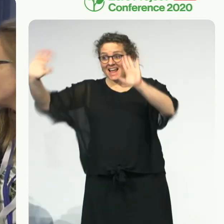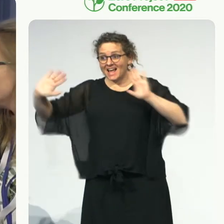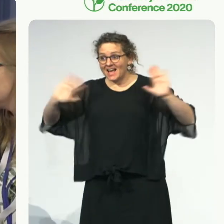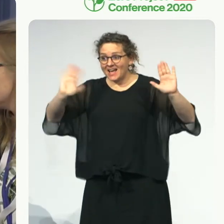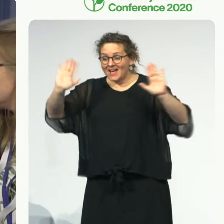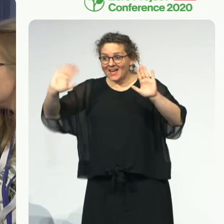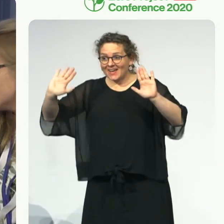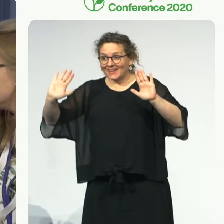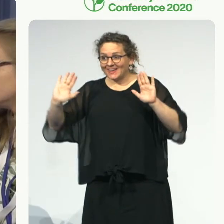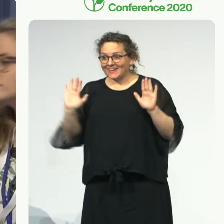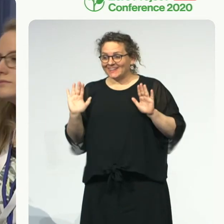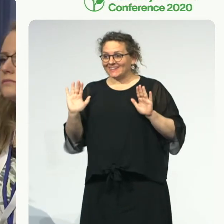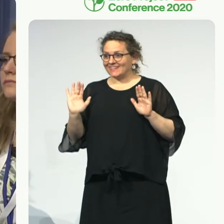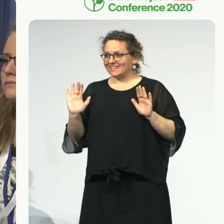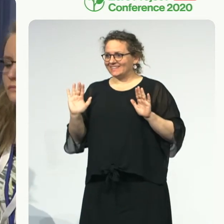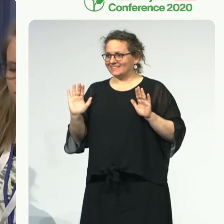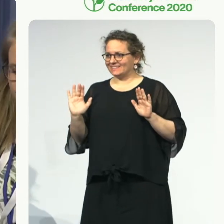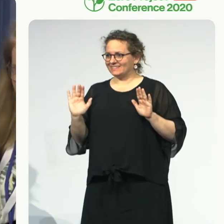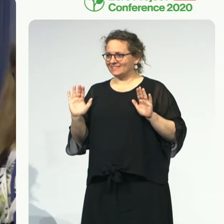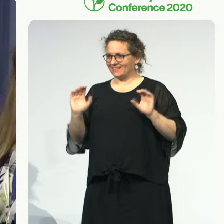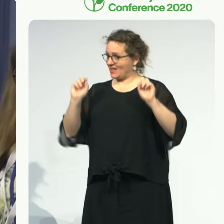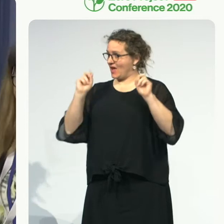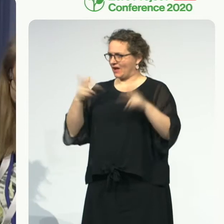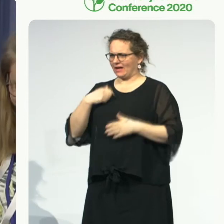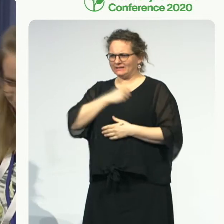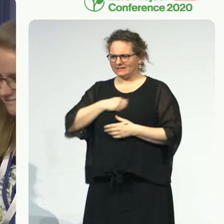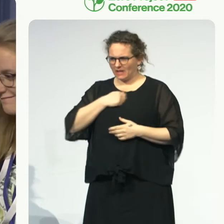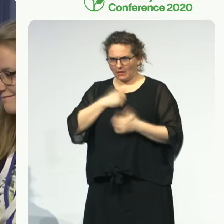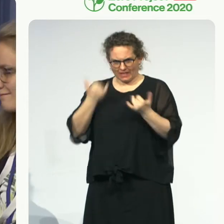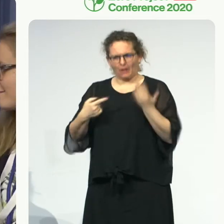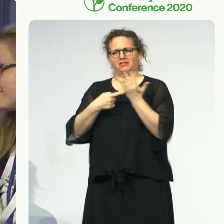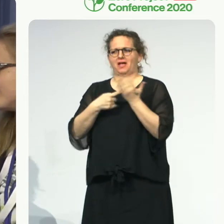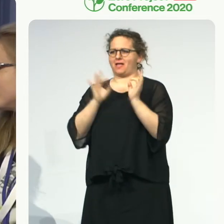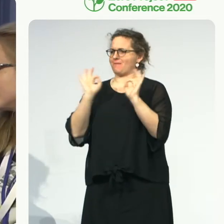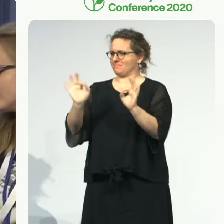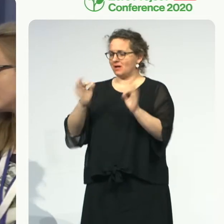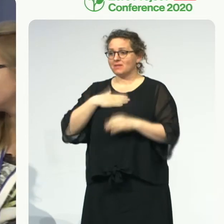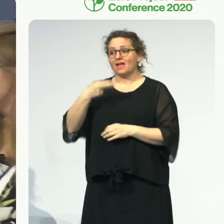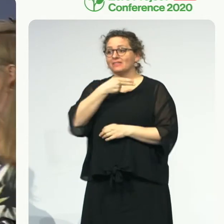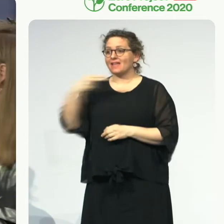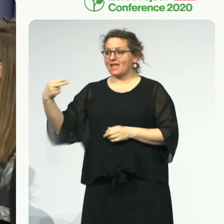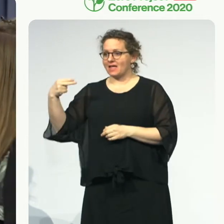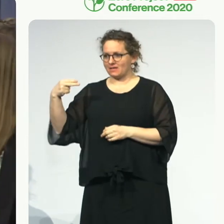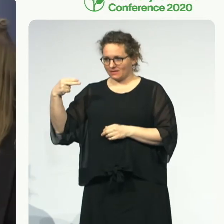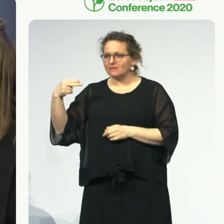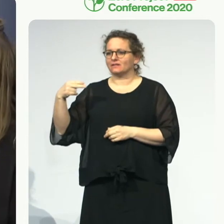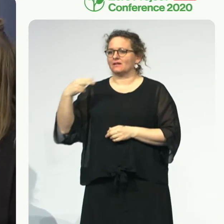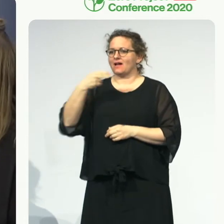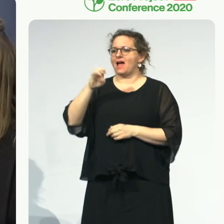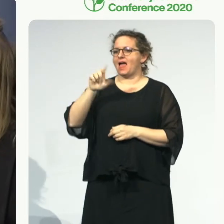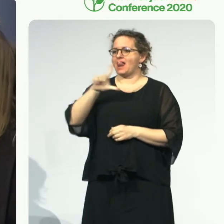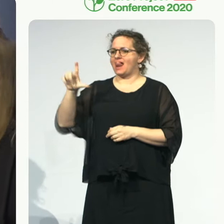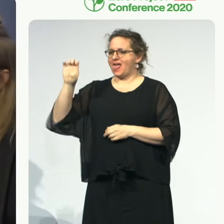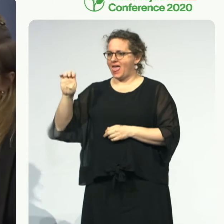Yeah, it's working. It's working? Okay, sorry. So I'm Helle Deertz. I'm working together with my